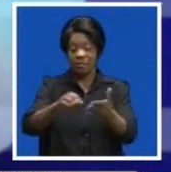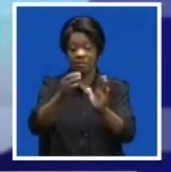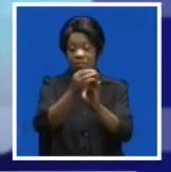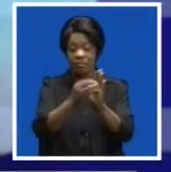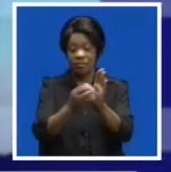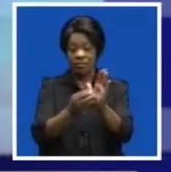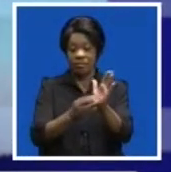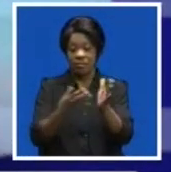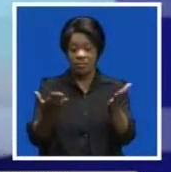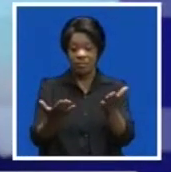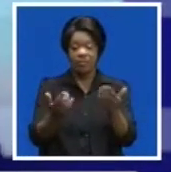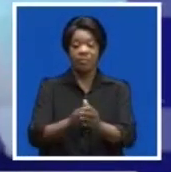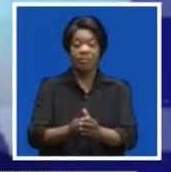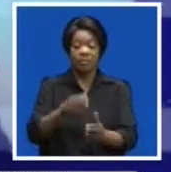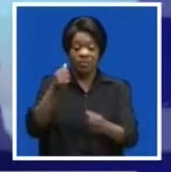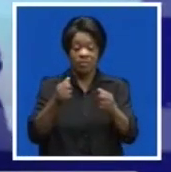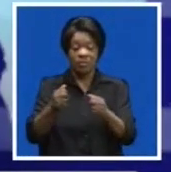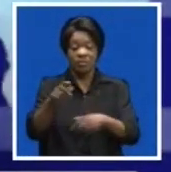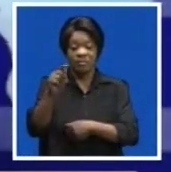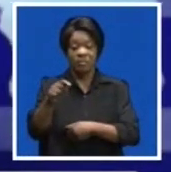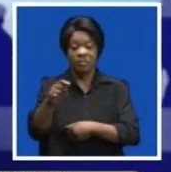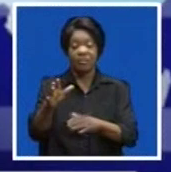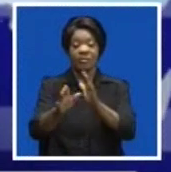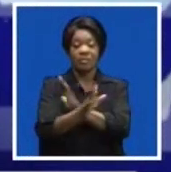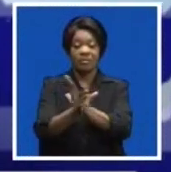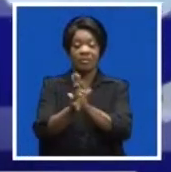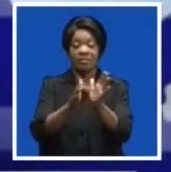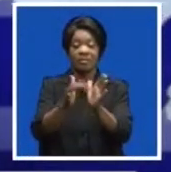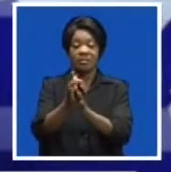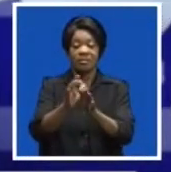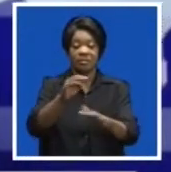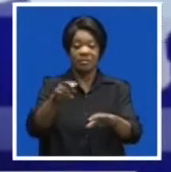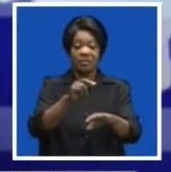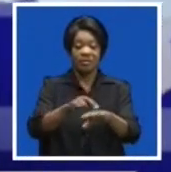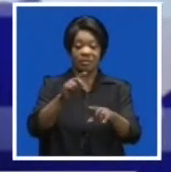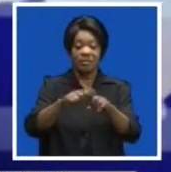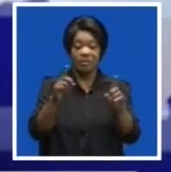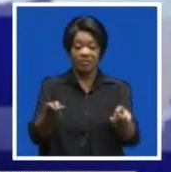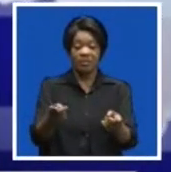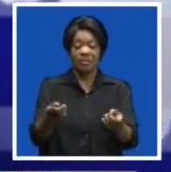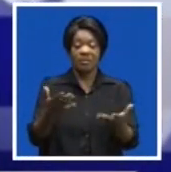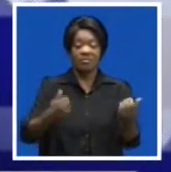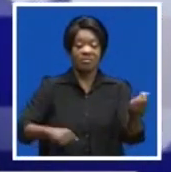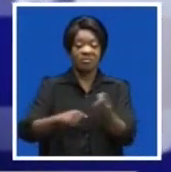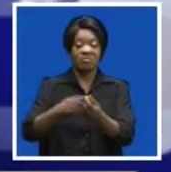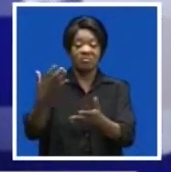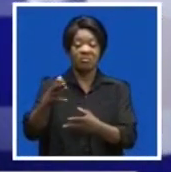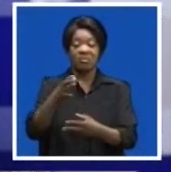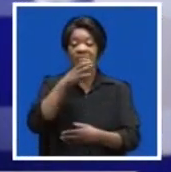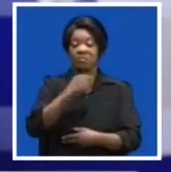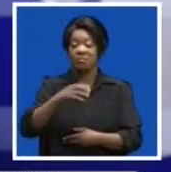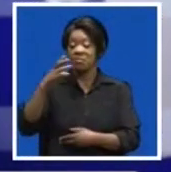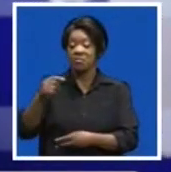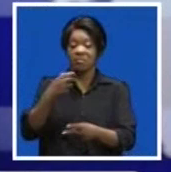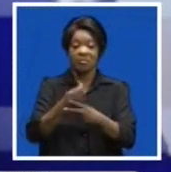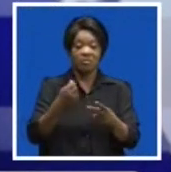on Zambia being a Christian nation, thereby discouraging foreign acts such as homosexuality. And PF